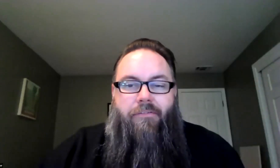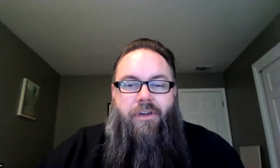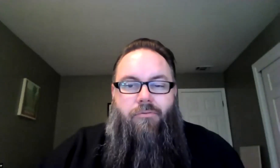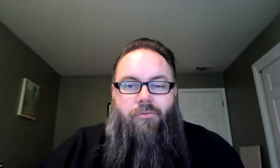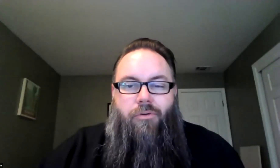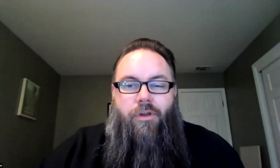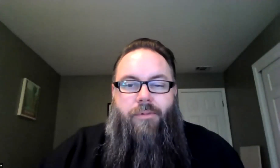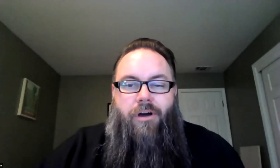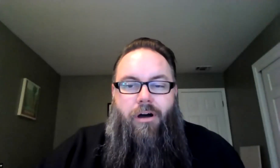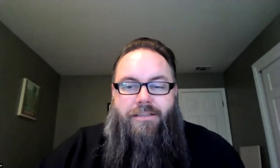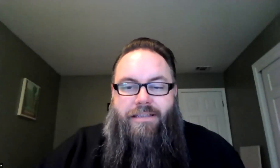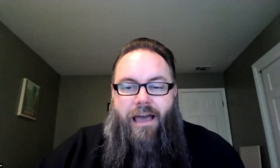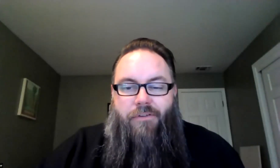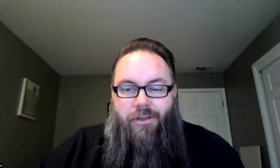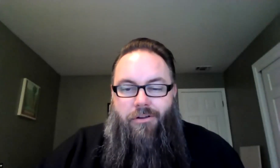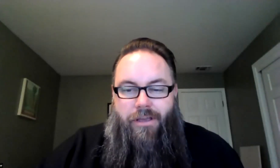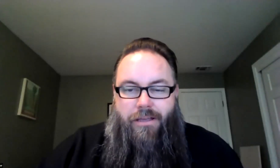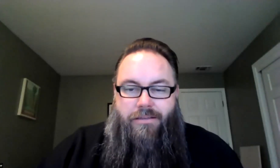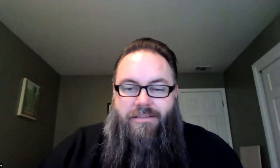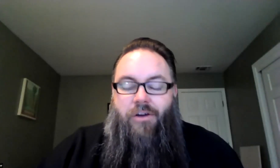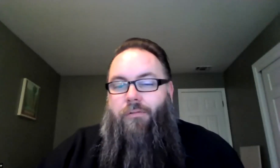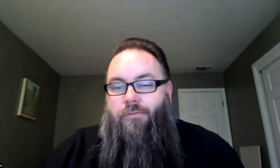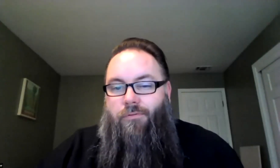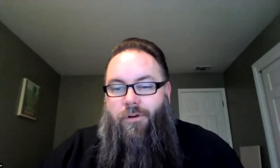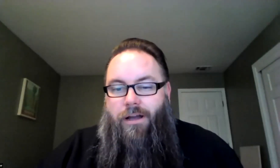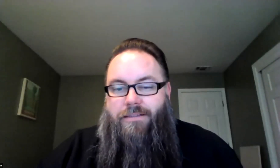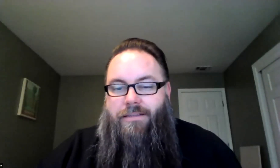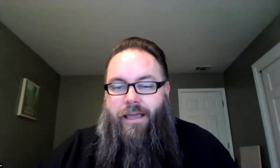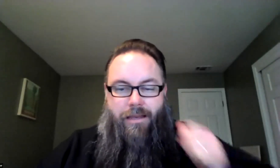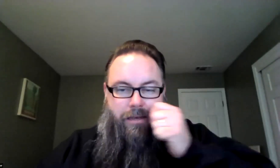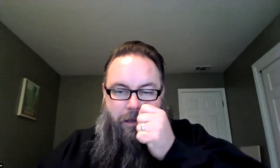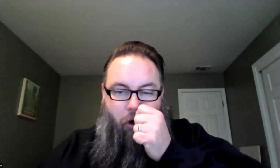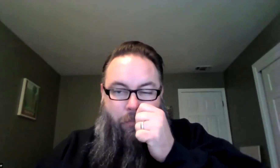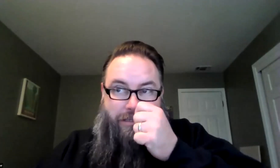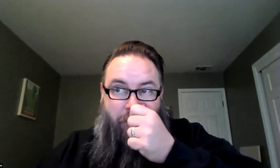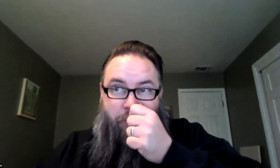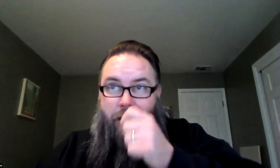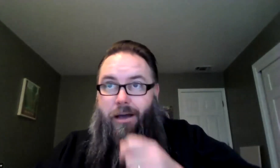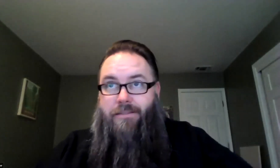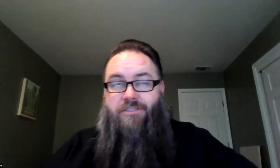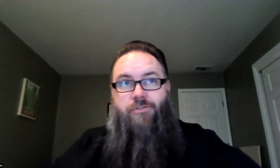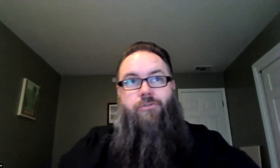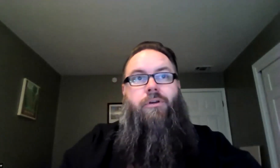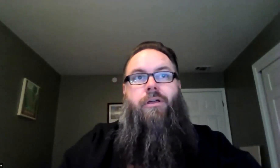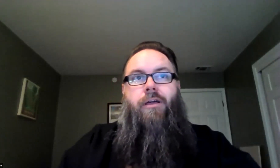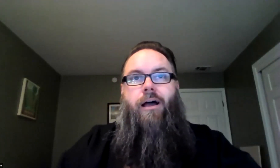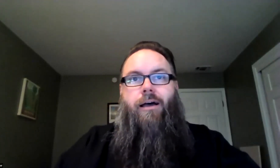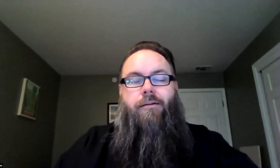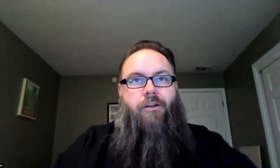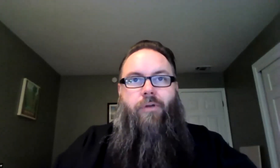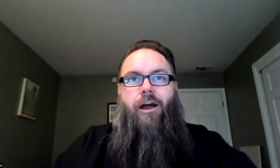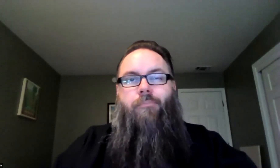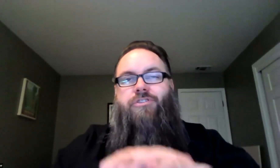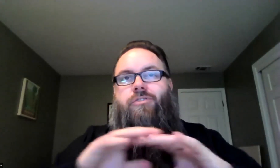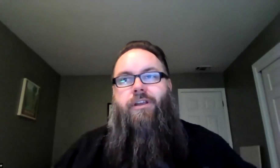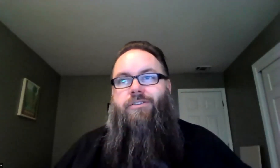Again, having Rima on staff here is so helpful for us, and it opens up us to